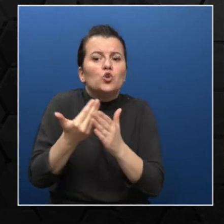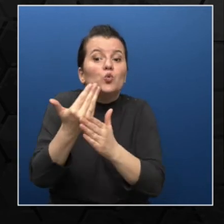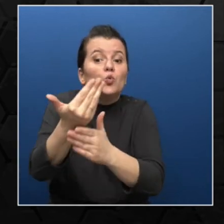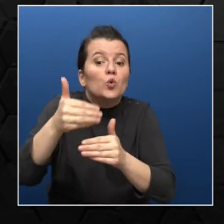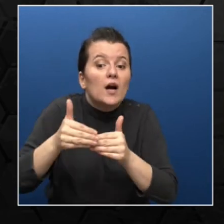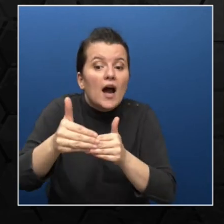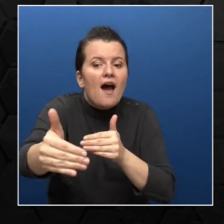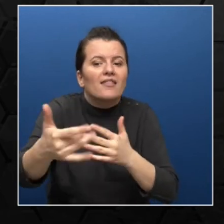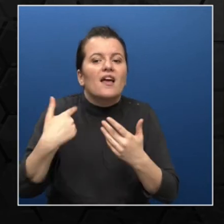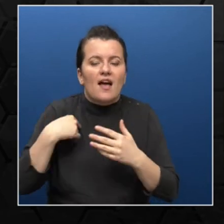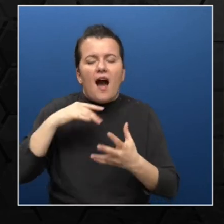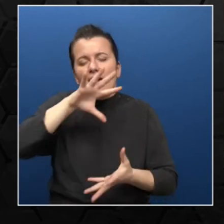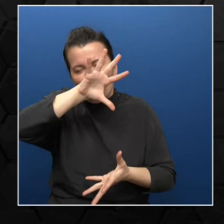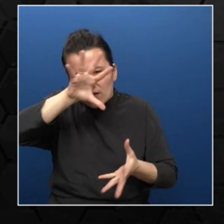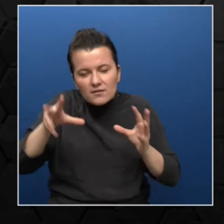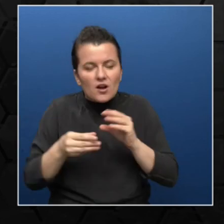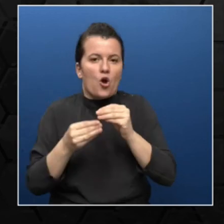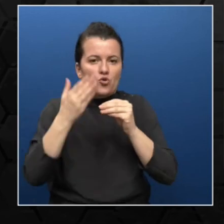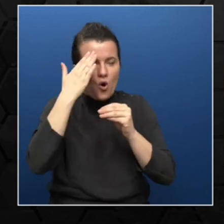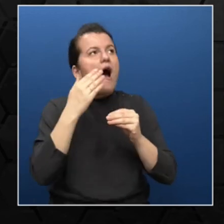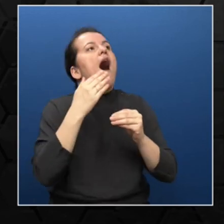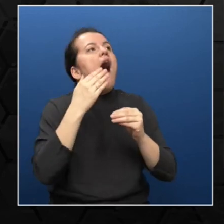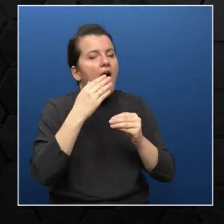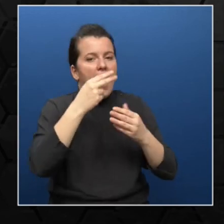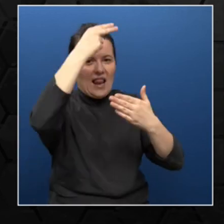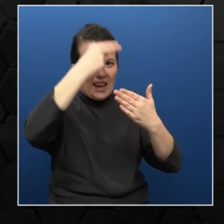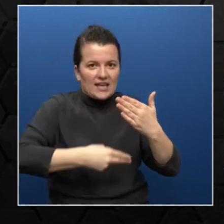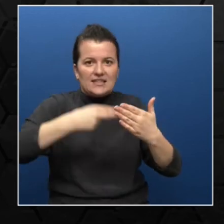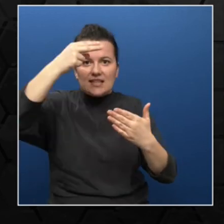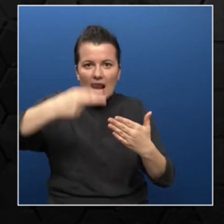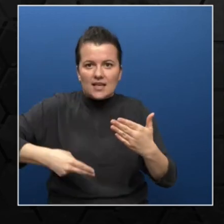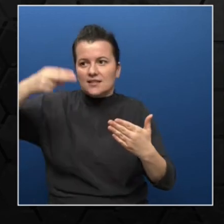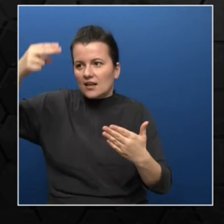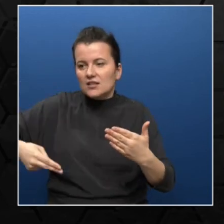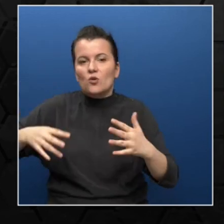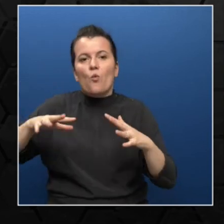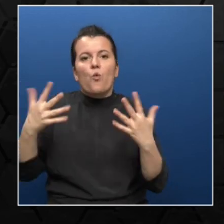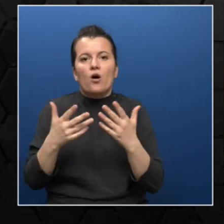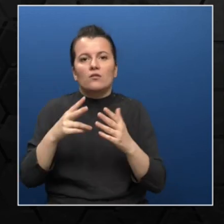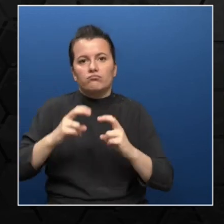an environment, in a map on a sheet of paper helped me understand, okay, this is